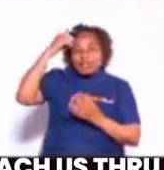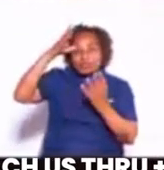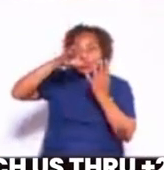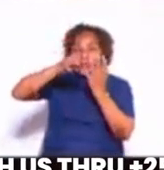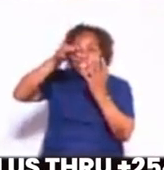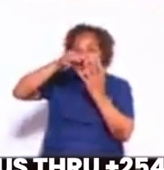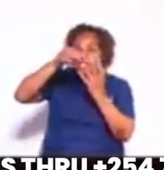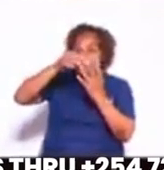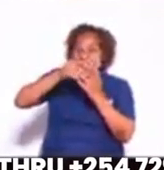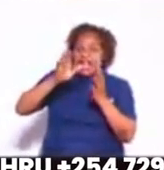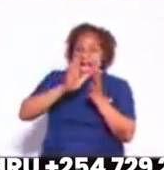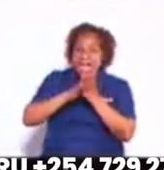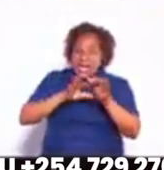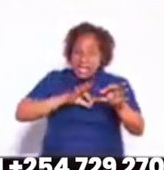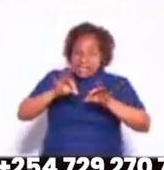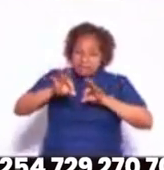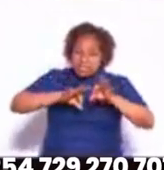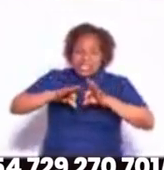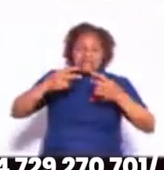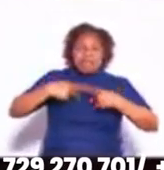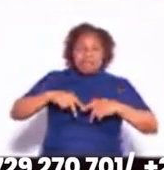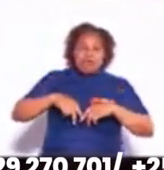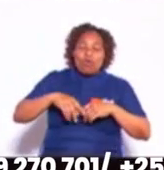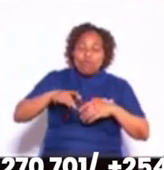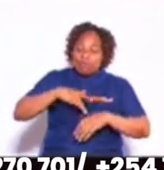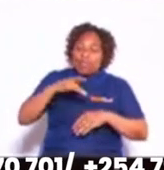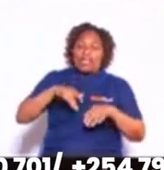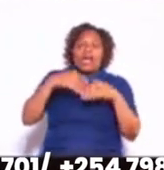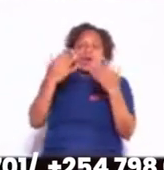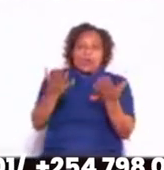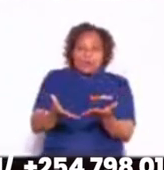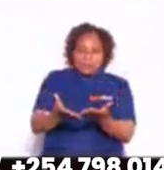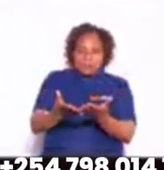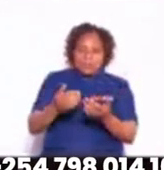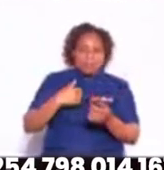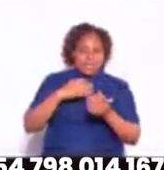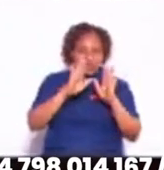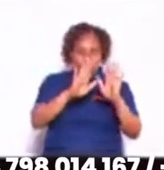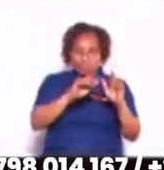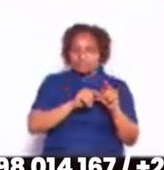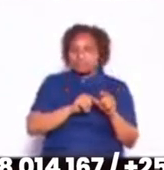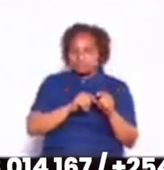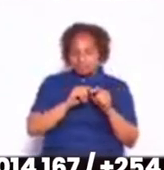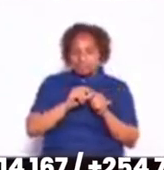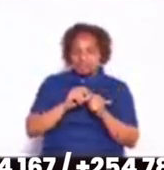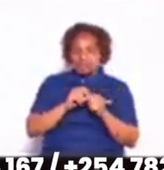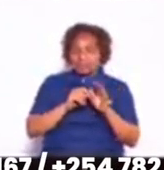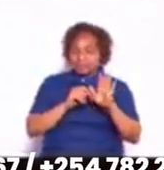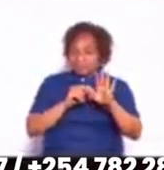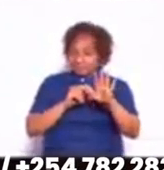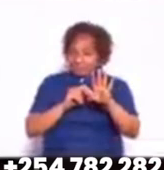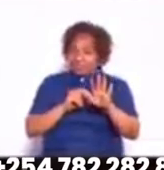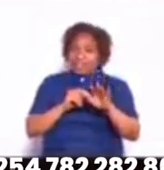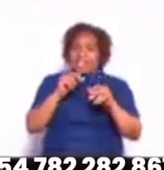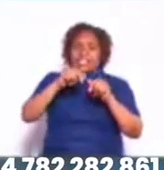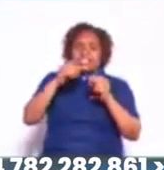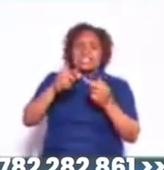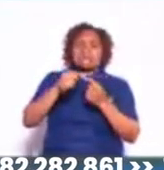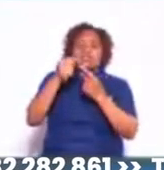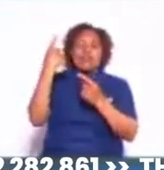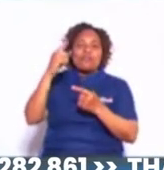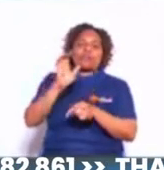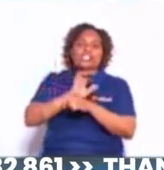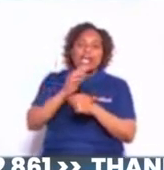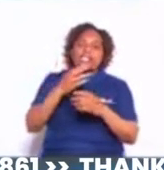and describe what people are feeling. Let me stop there a bit. This is special for church elders